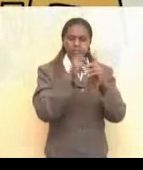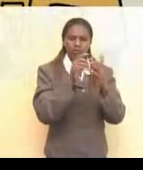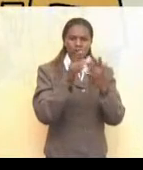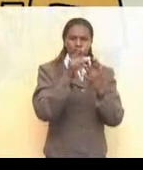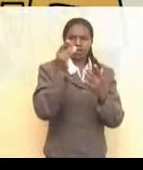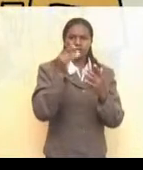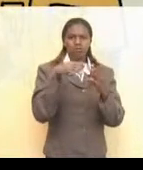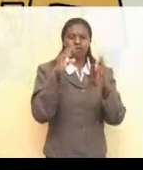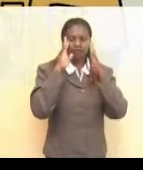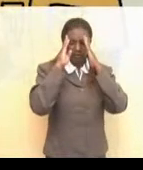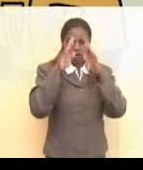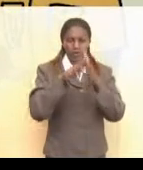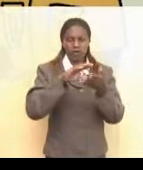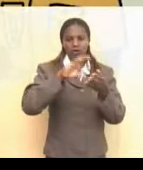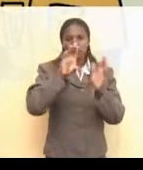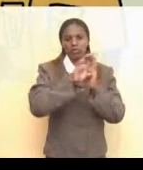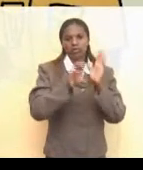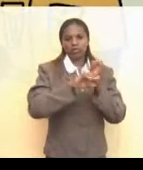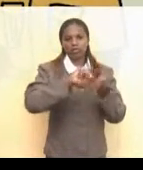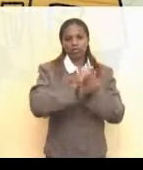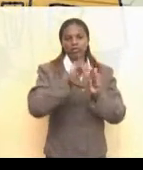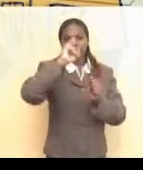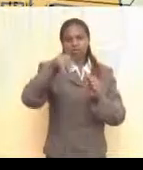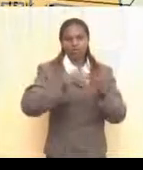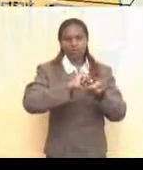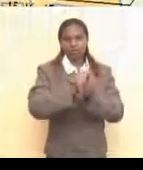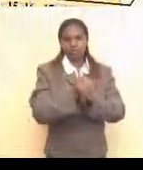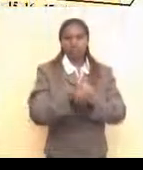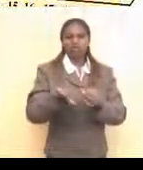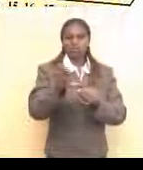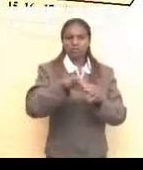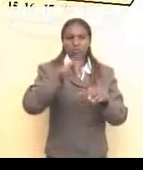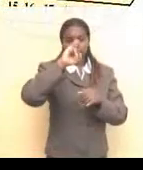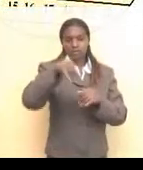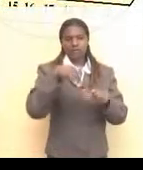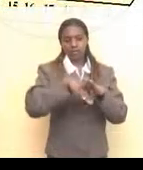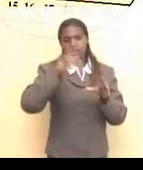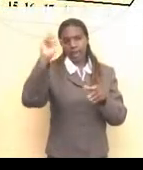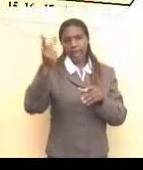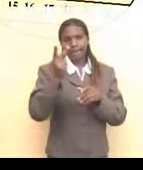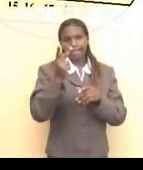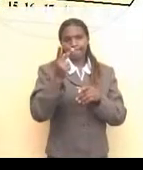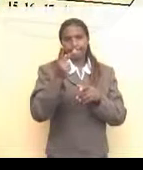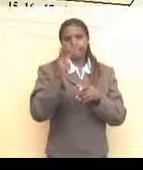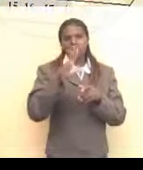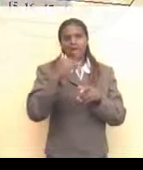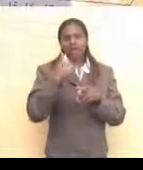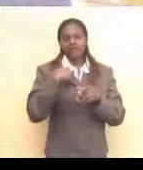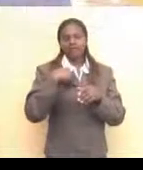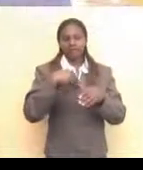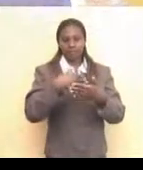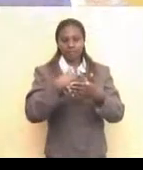on constitutional reforms, judicial reforms, and transitional justice in Kenya. We have